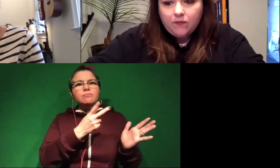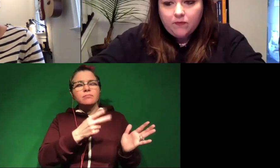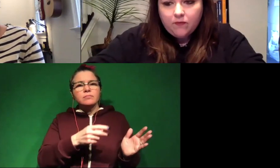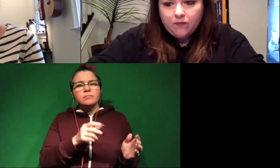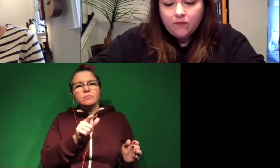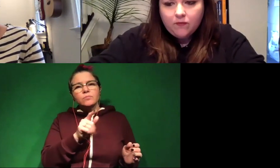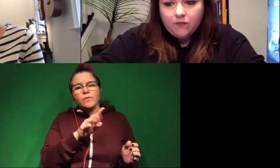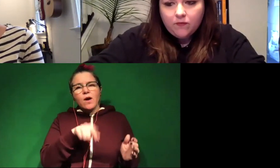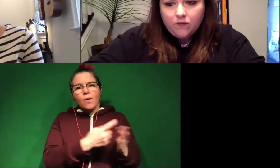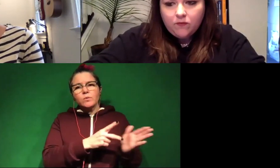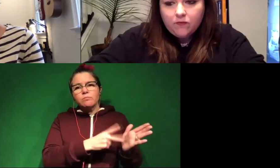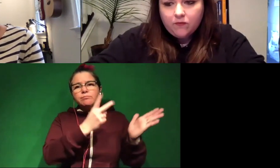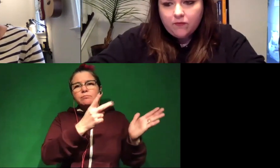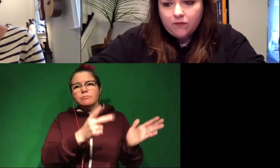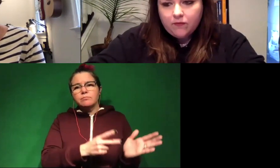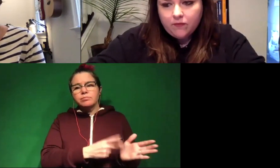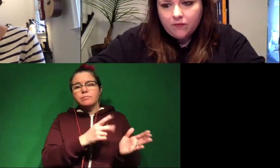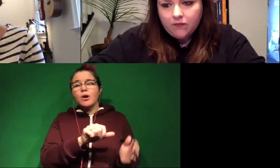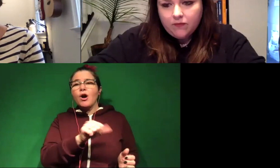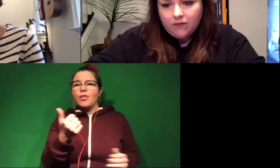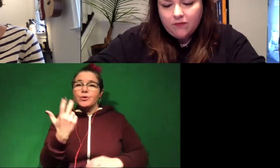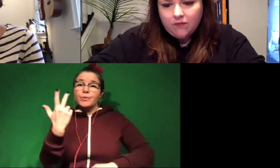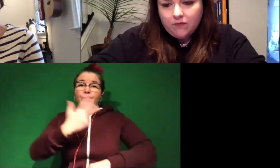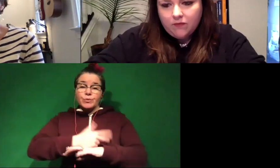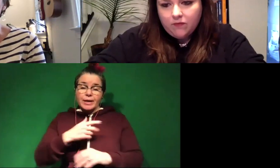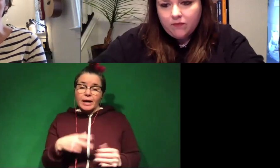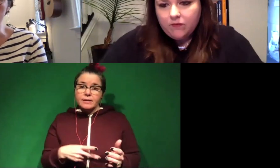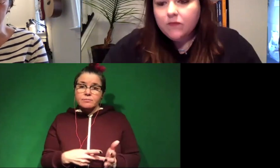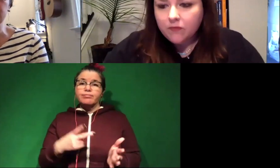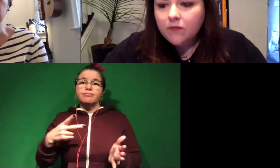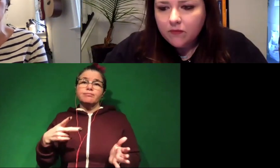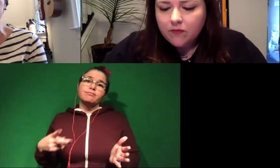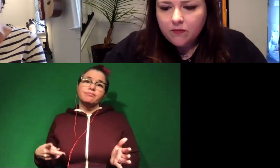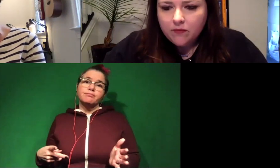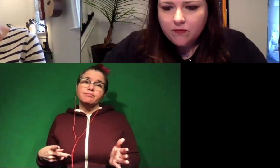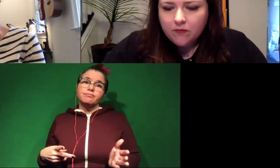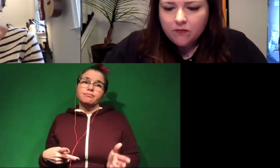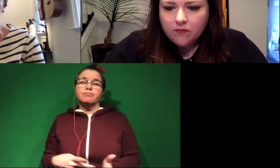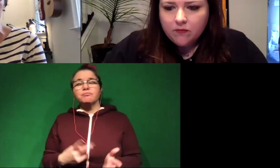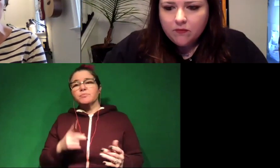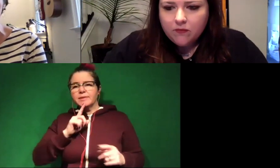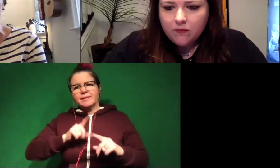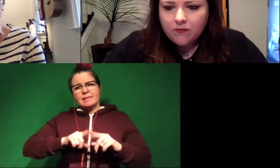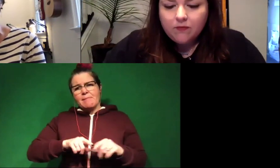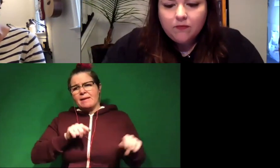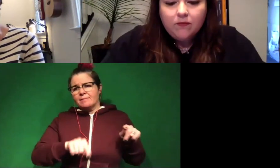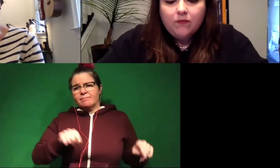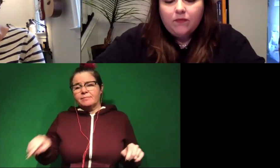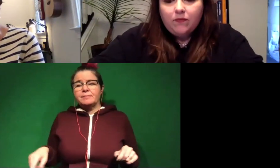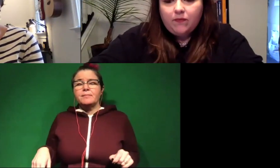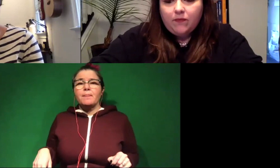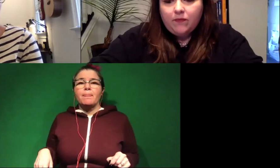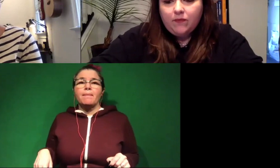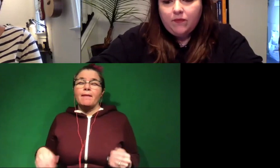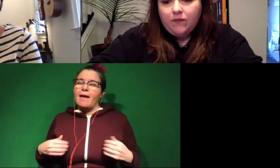double. And then other gut microbes take about 3 days to double. So it depends. I mean, there's a